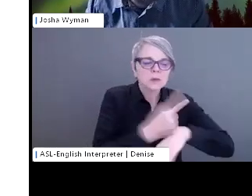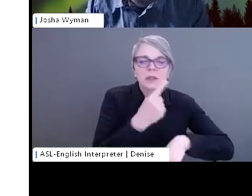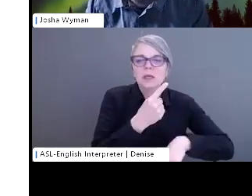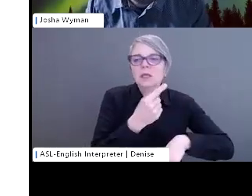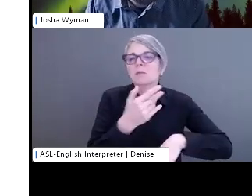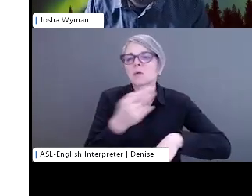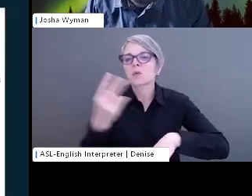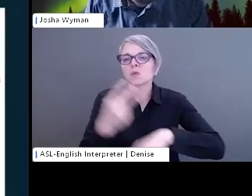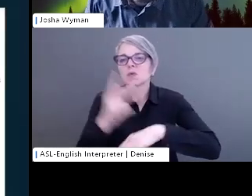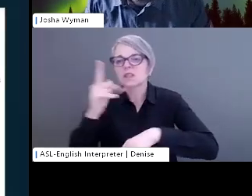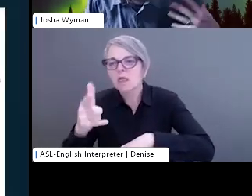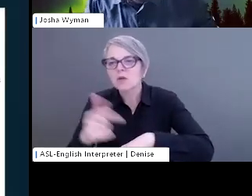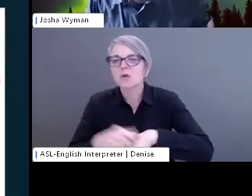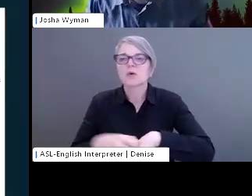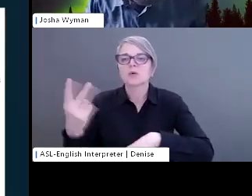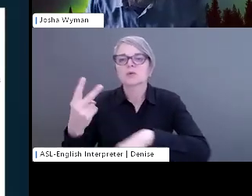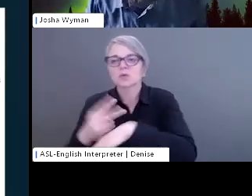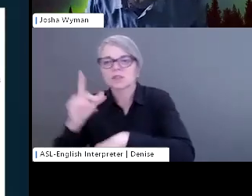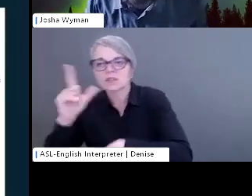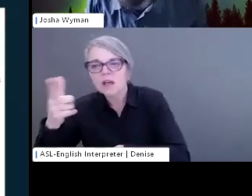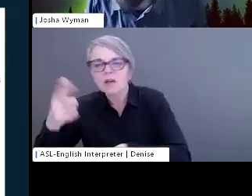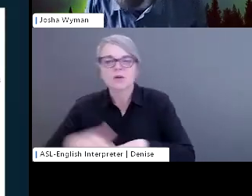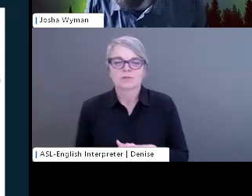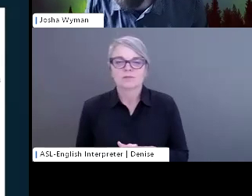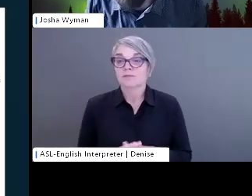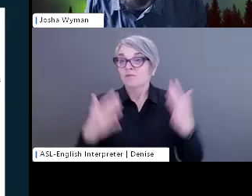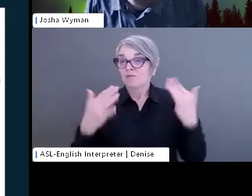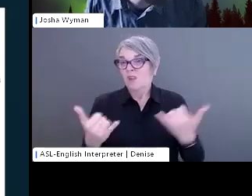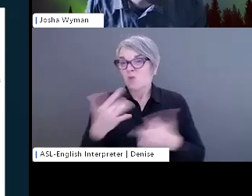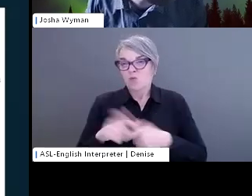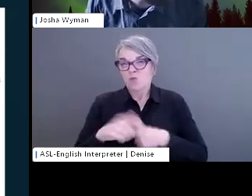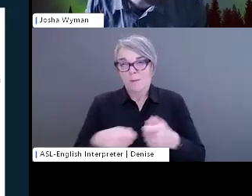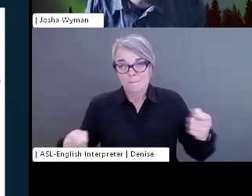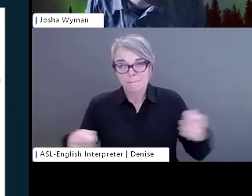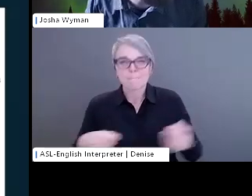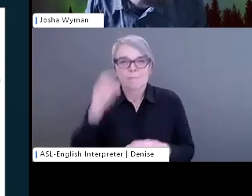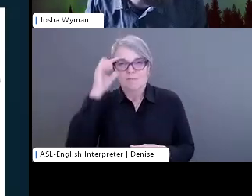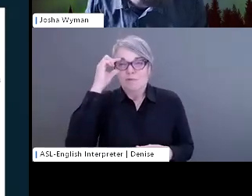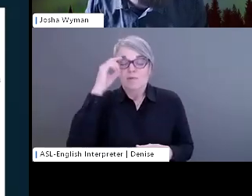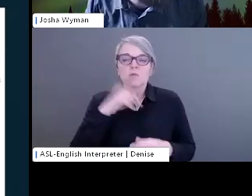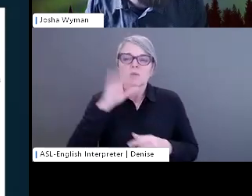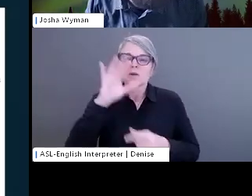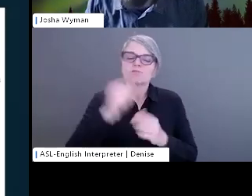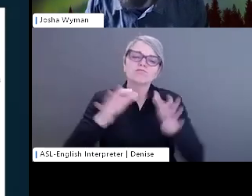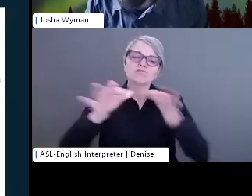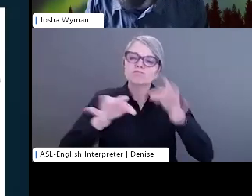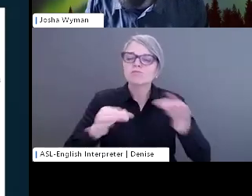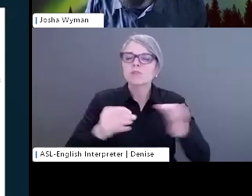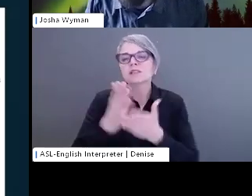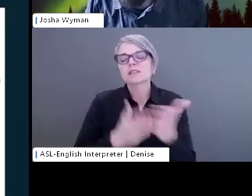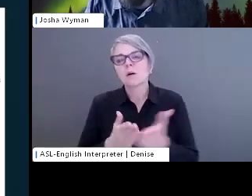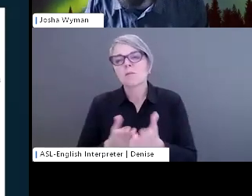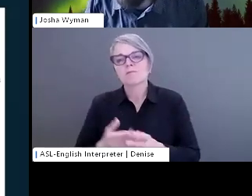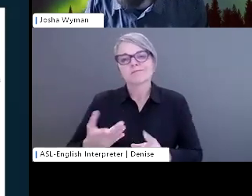some cases. And finally, I just wanted to finish by telling you about some helpful guidelines. In Ontario, the PEACE model is often